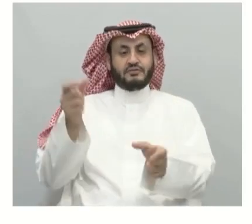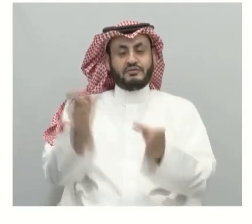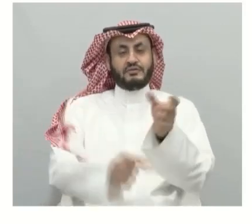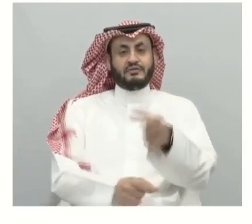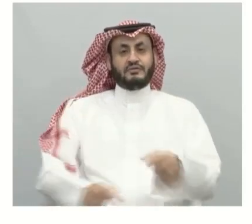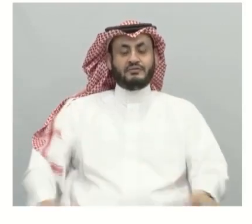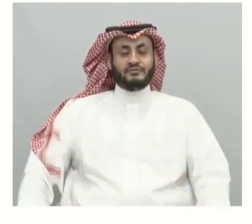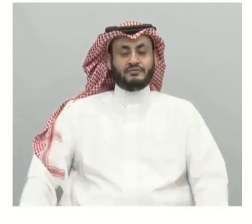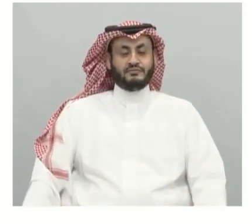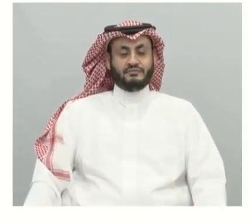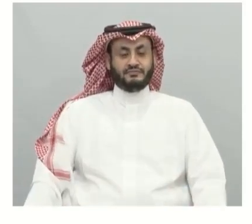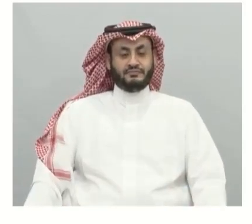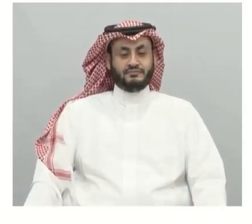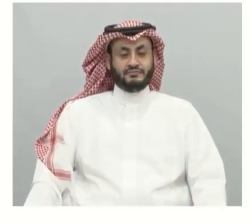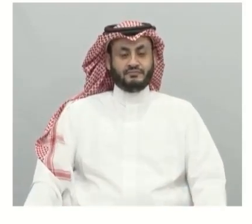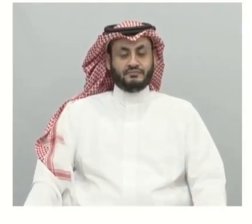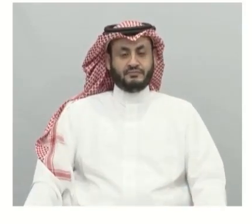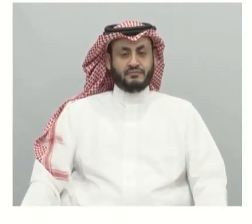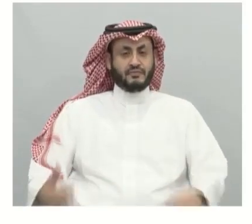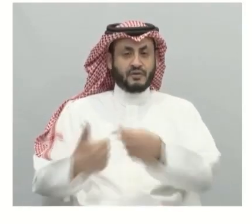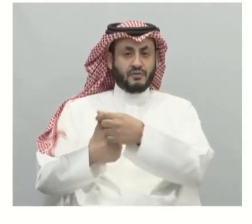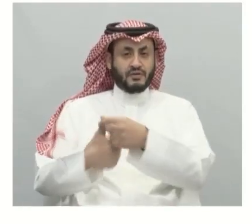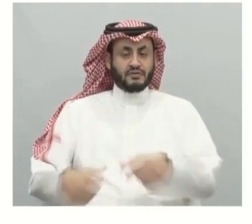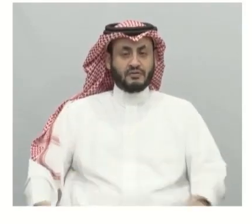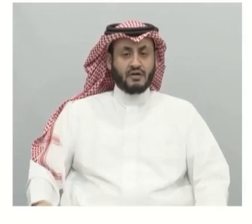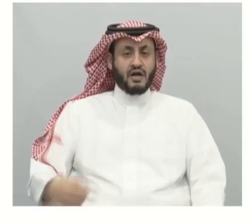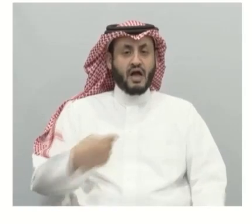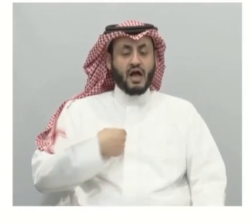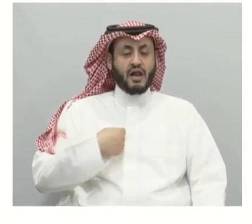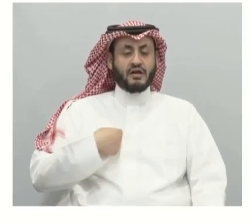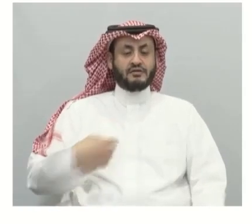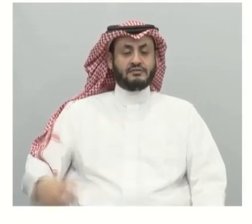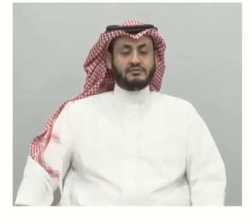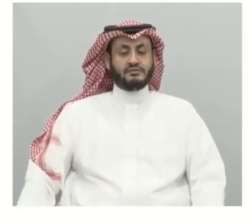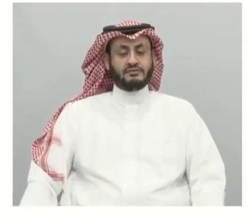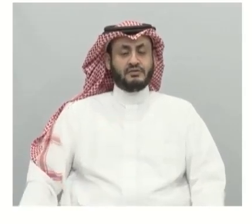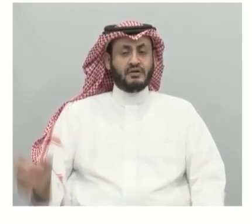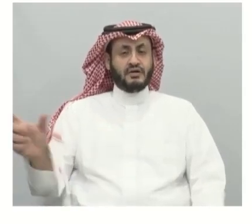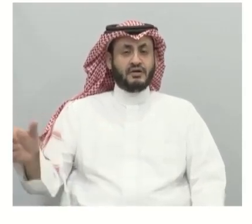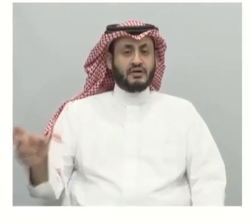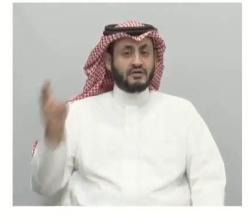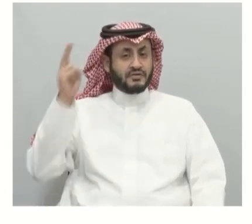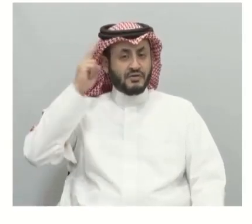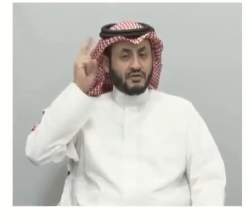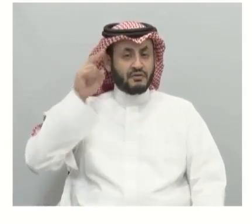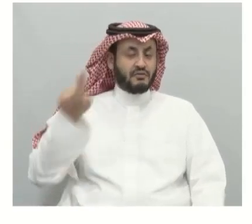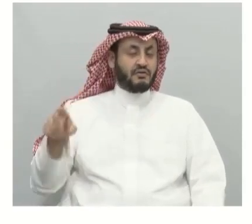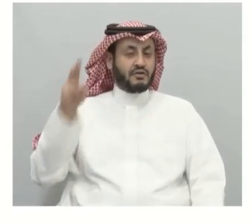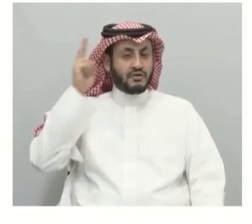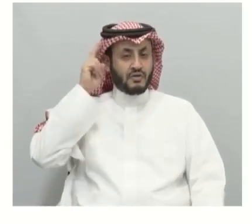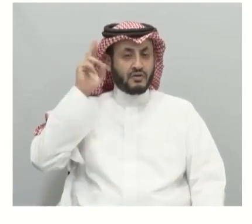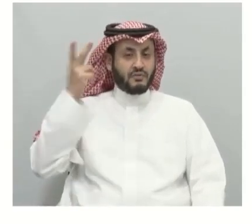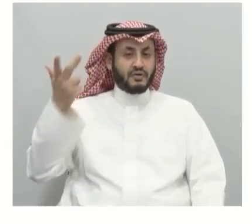of countries and nationalities. Number one, I'm from the Kingdom of Saudi Arabia. What's my